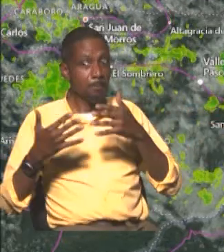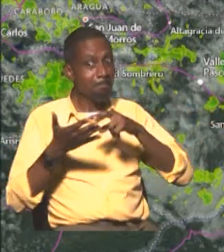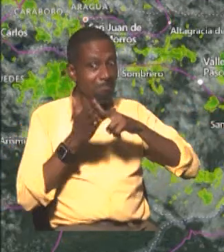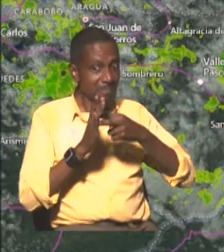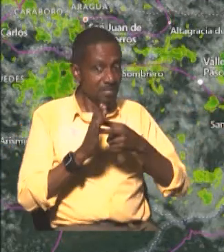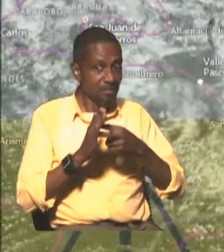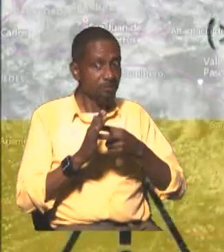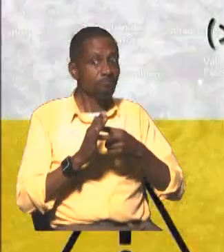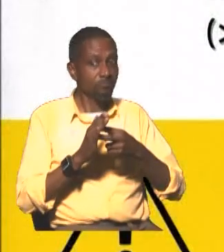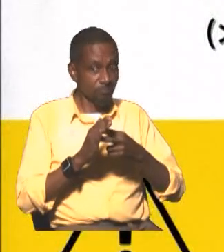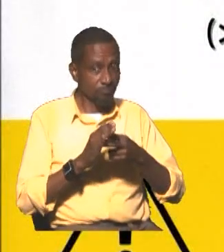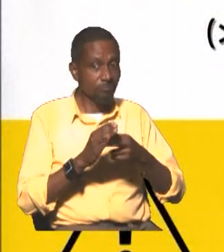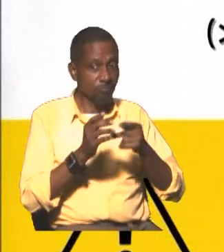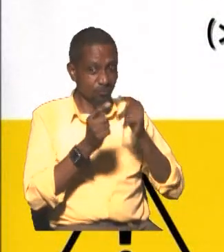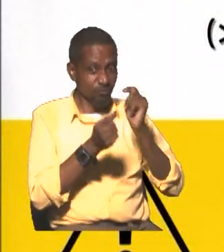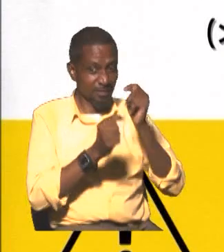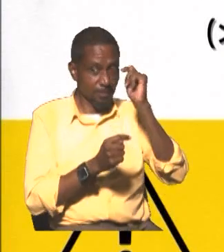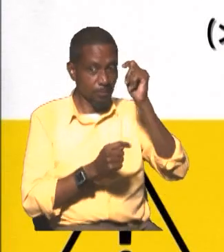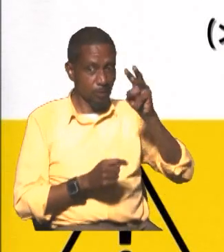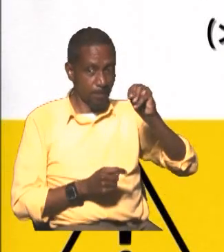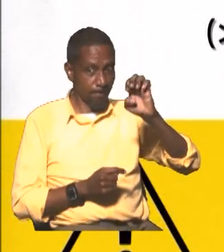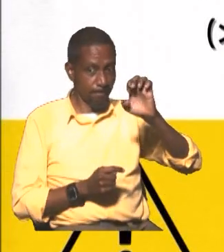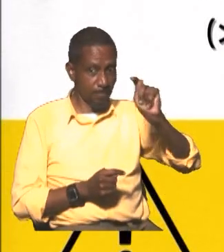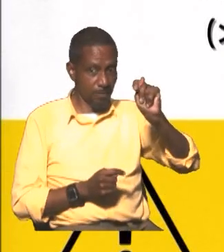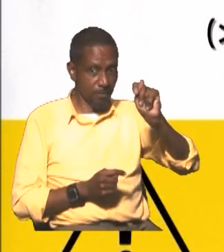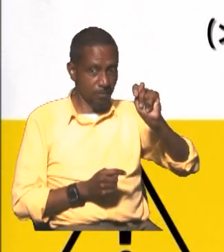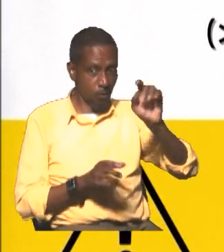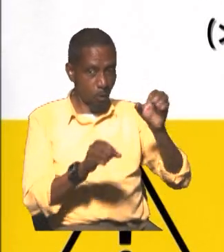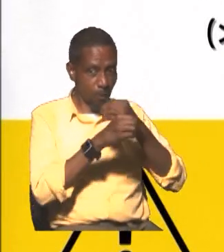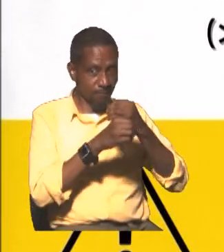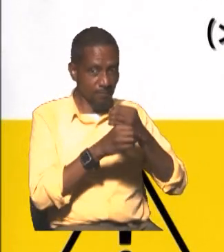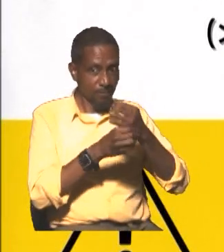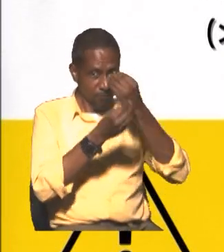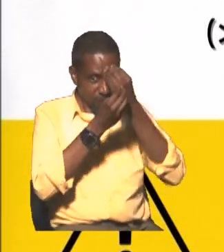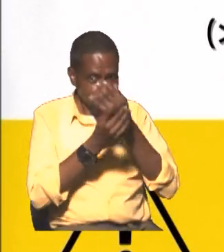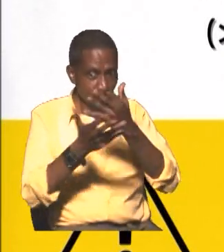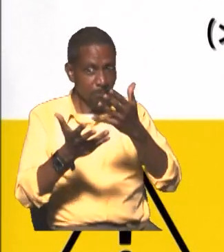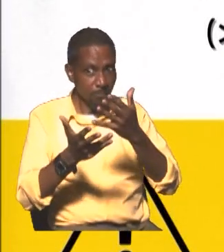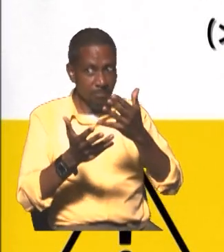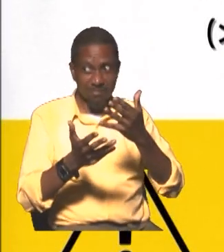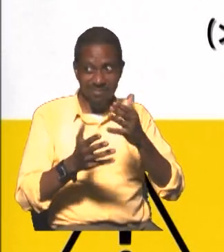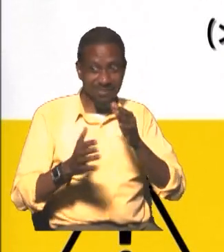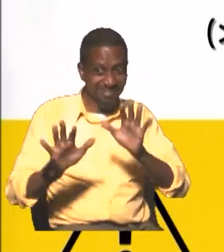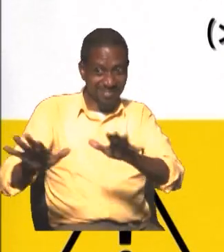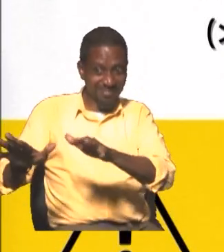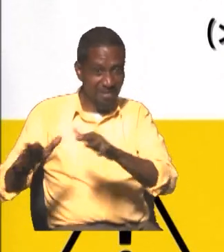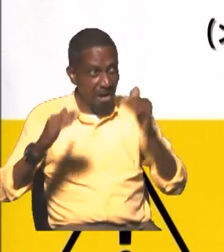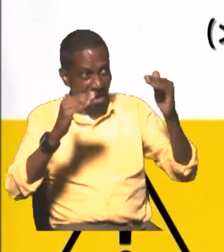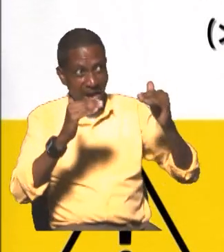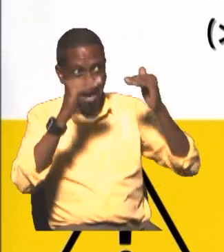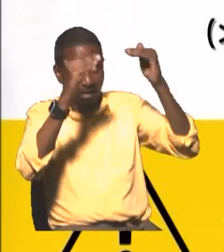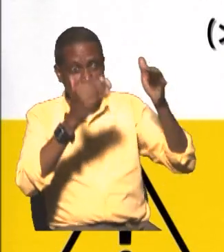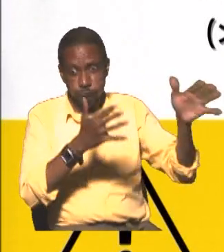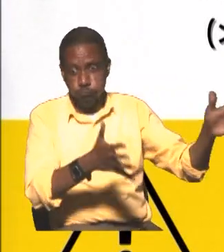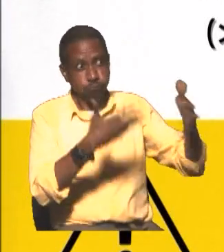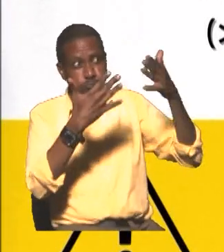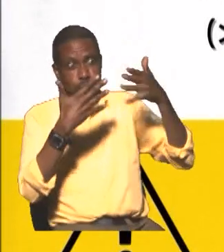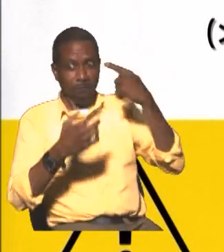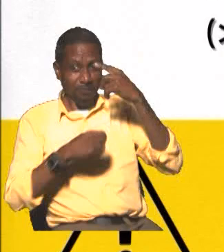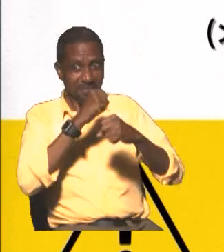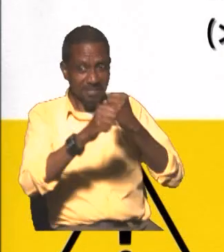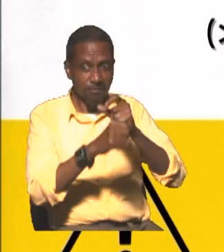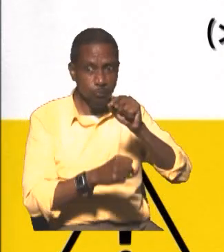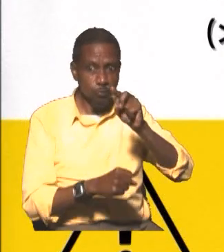the Trinidad and Tobago Meteorological Service issued its first high winds alert for 2025, which was later updated